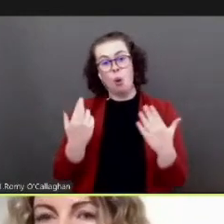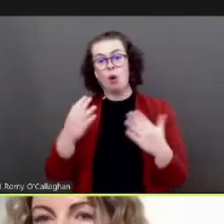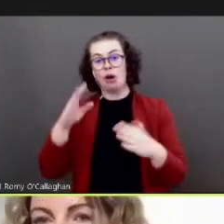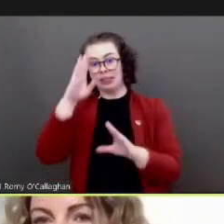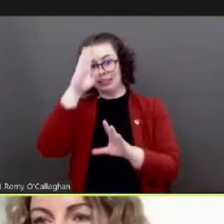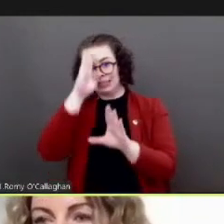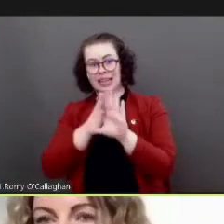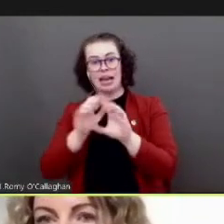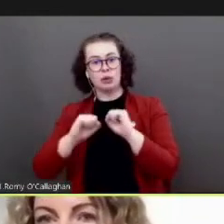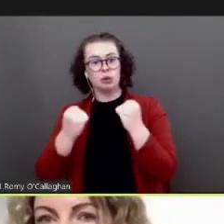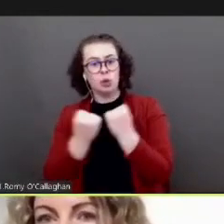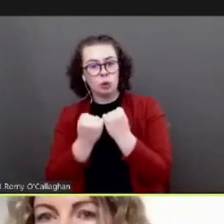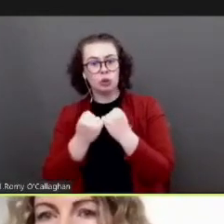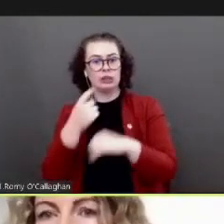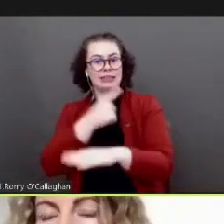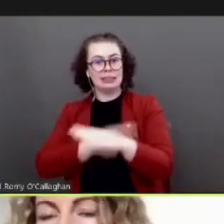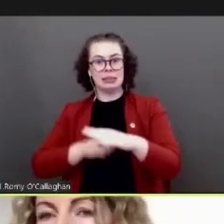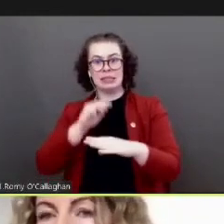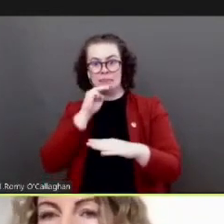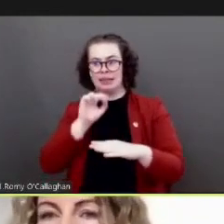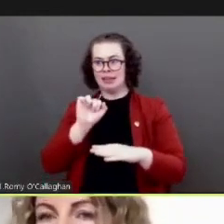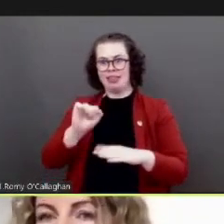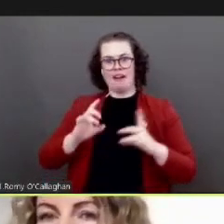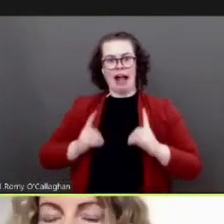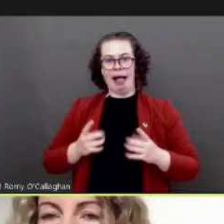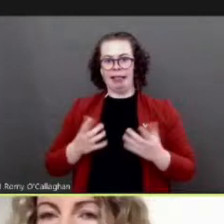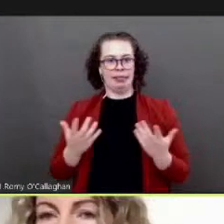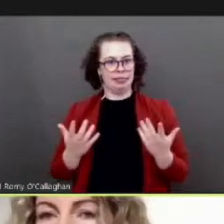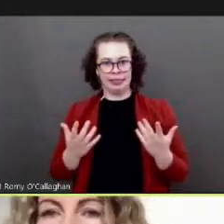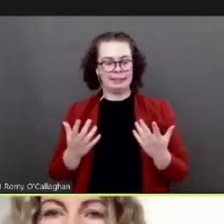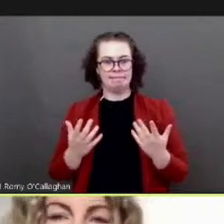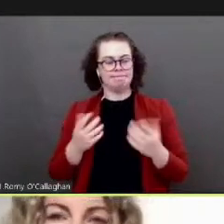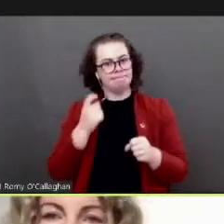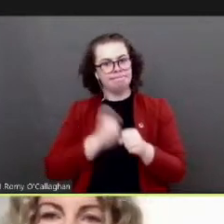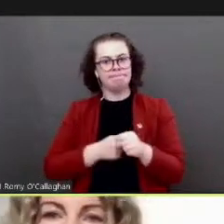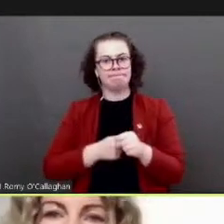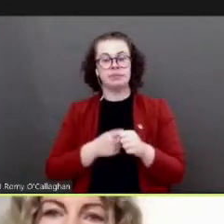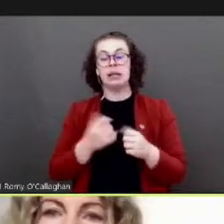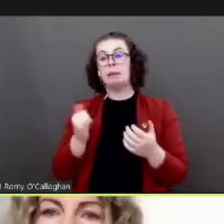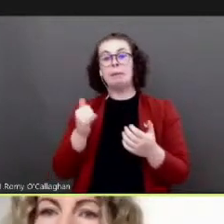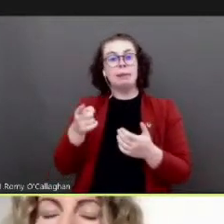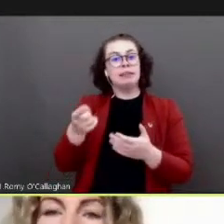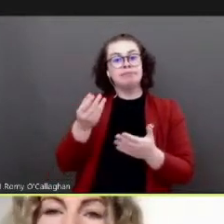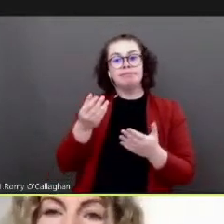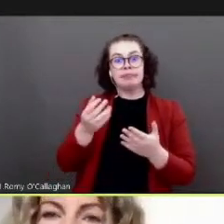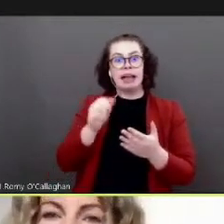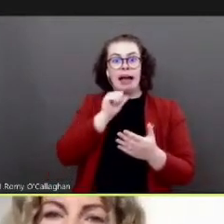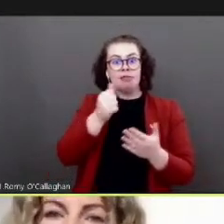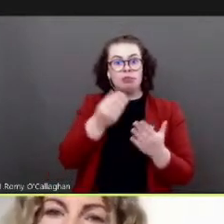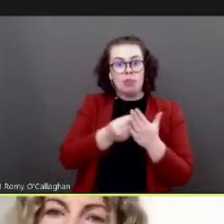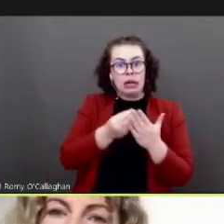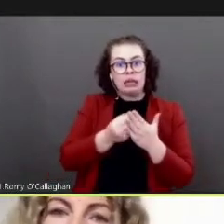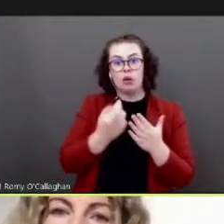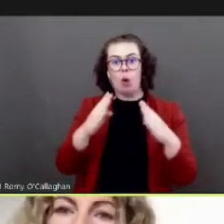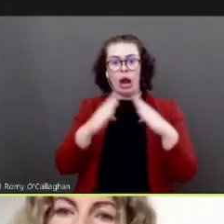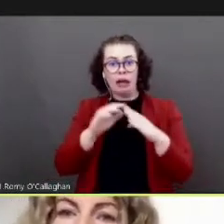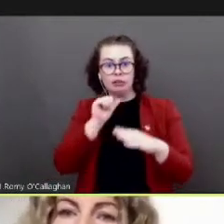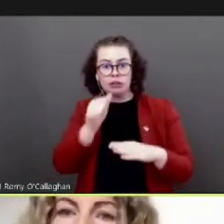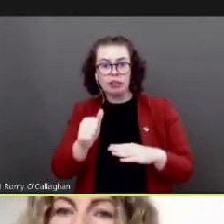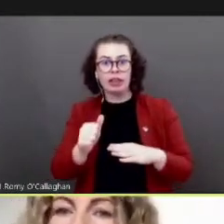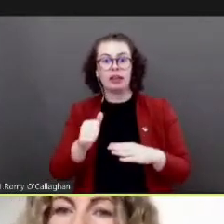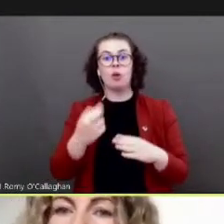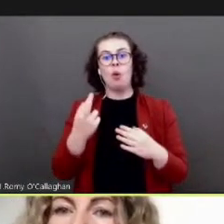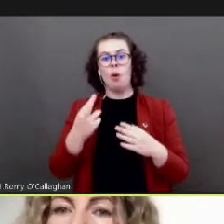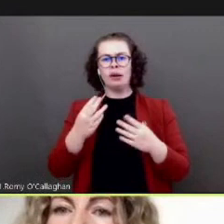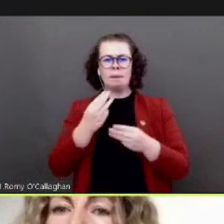to support mental health. These include unstable housing, financial difficulties, poor general health,